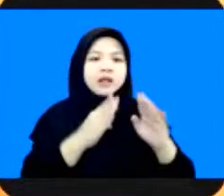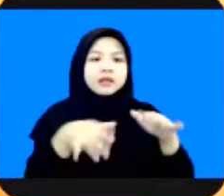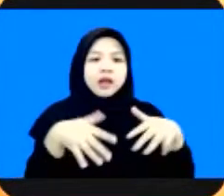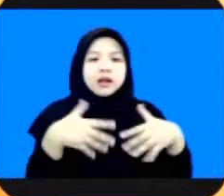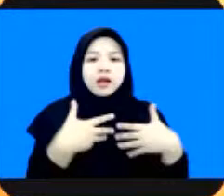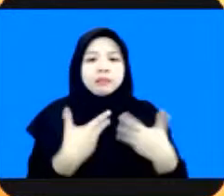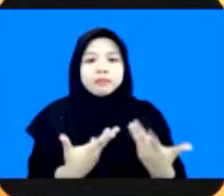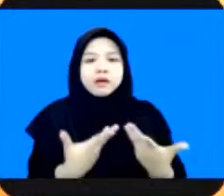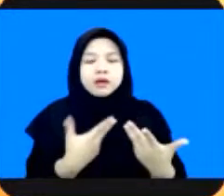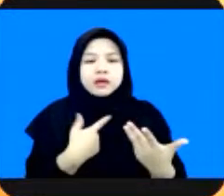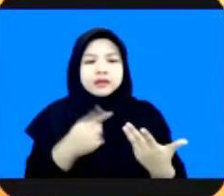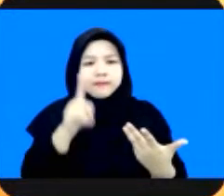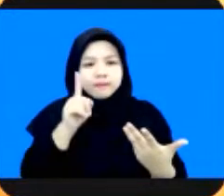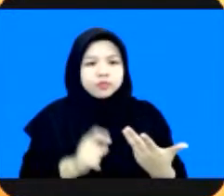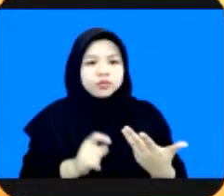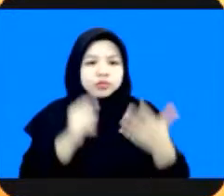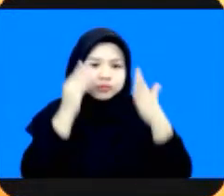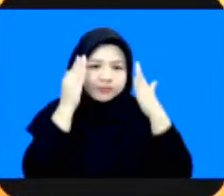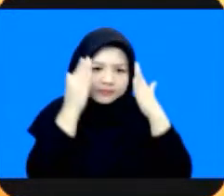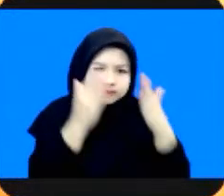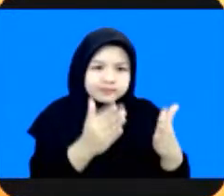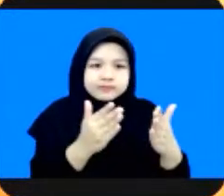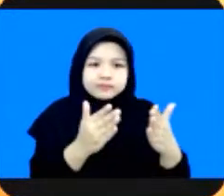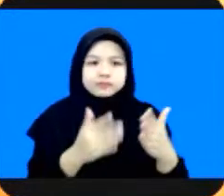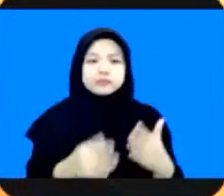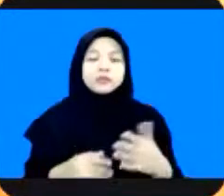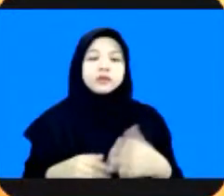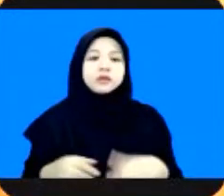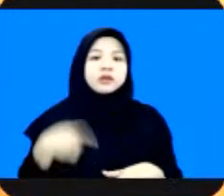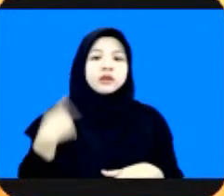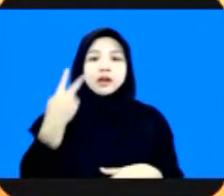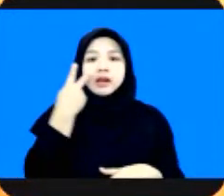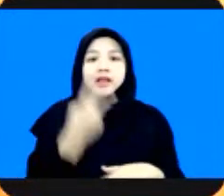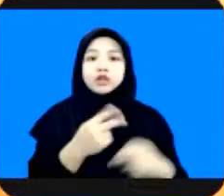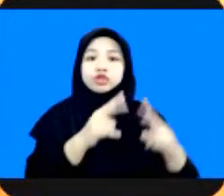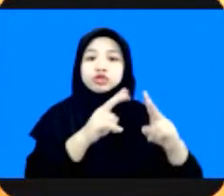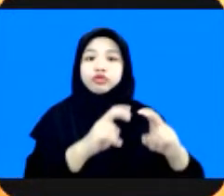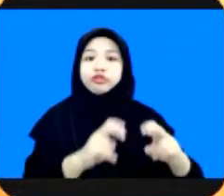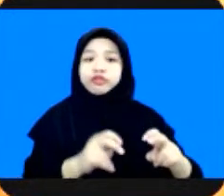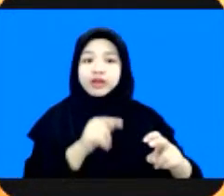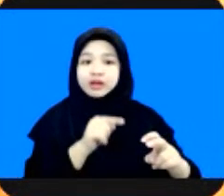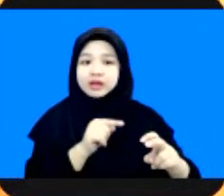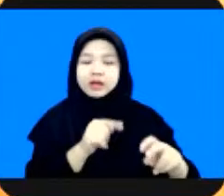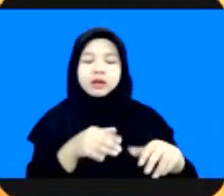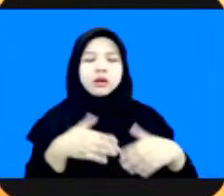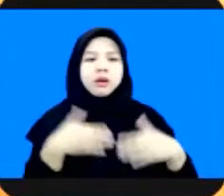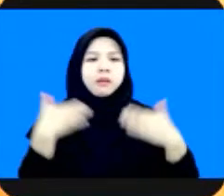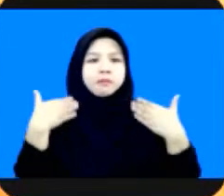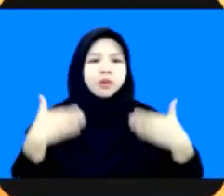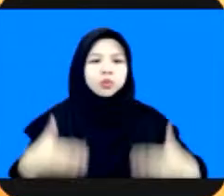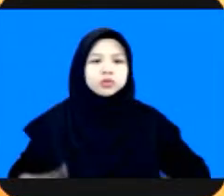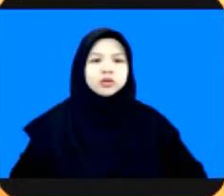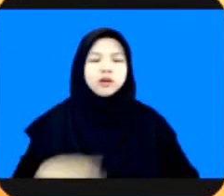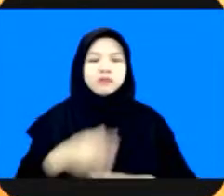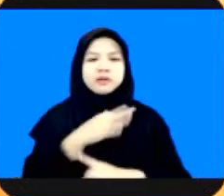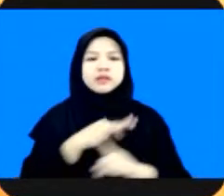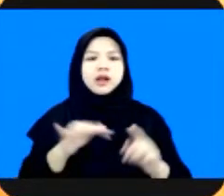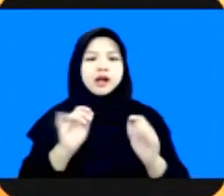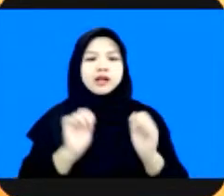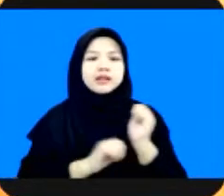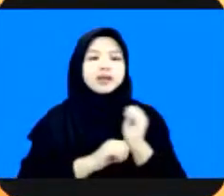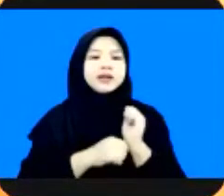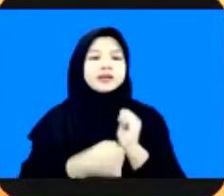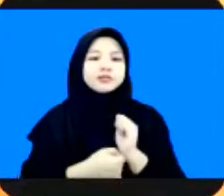found that the adverse event following immunization, and as well as the concern about the